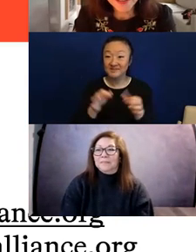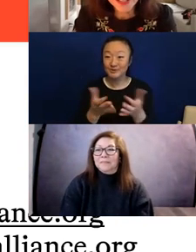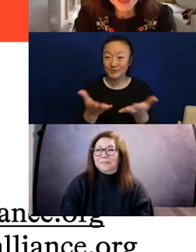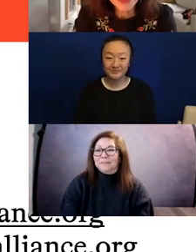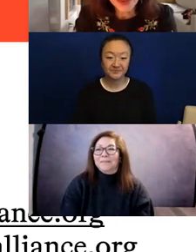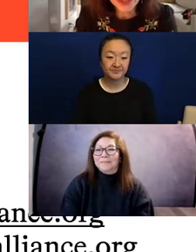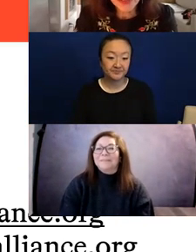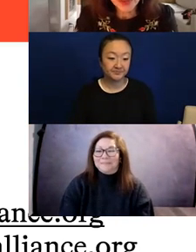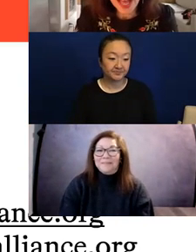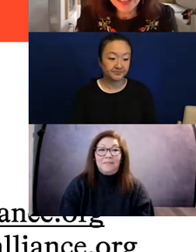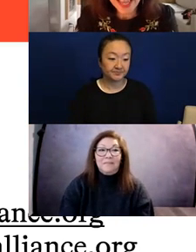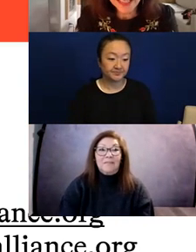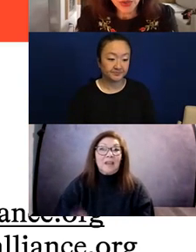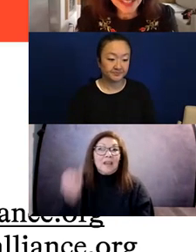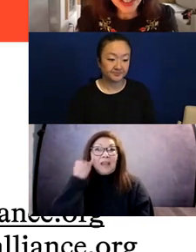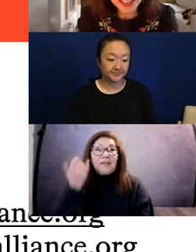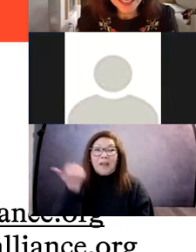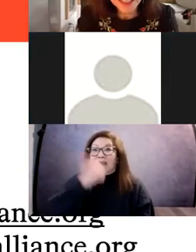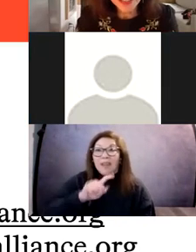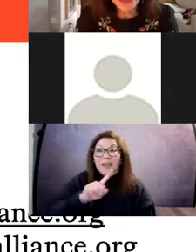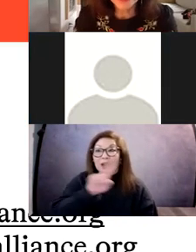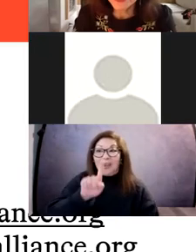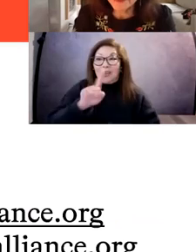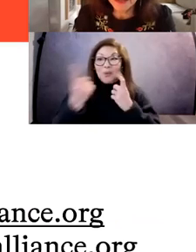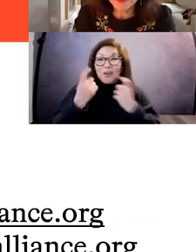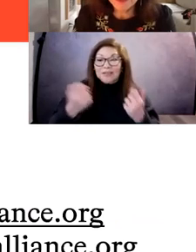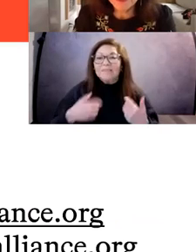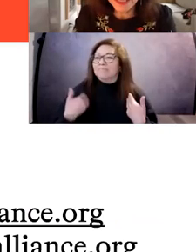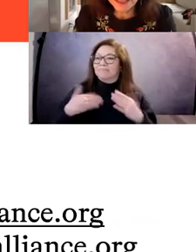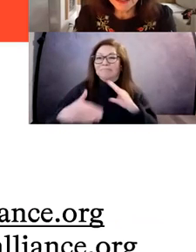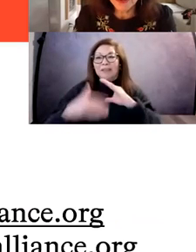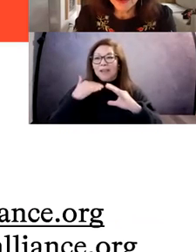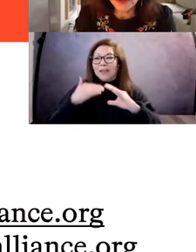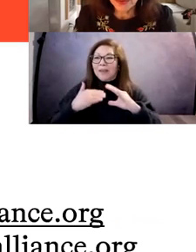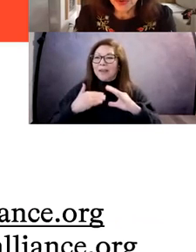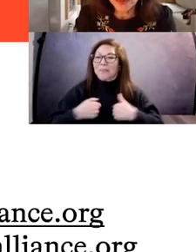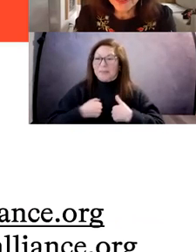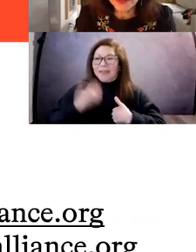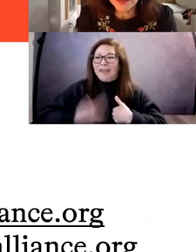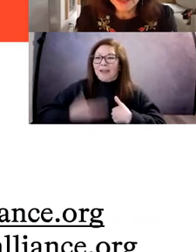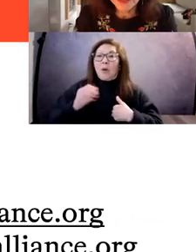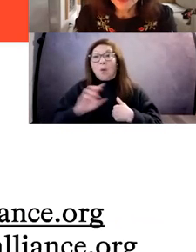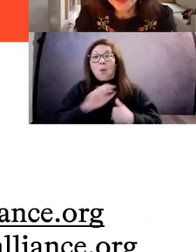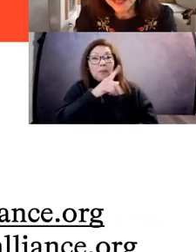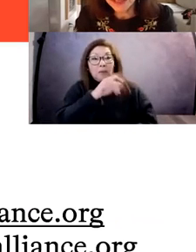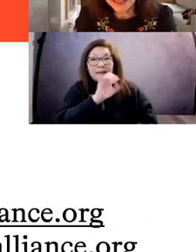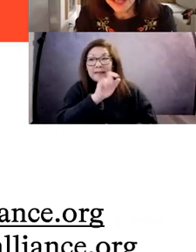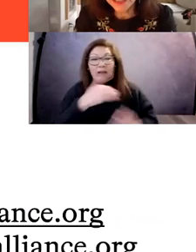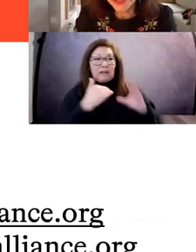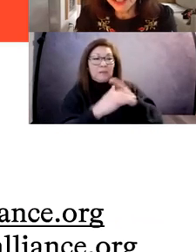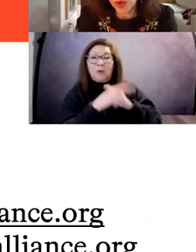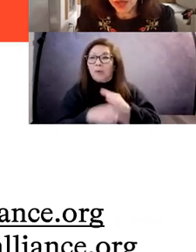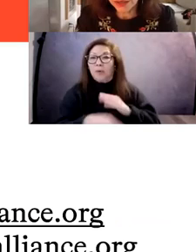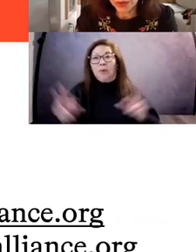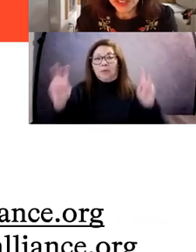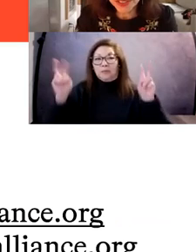Okay, so if you have any questions, you can email me or Priscilla with the subject line